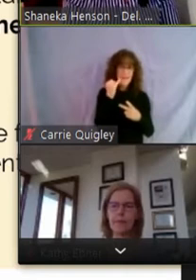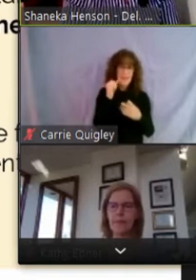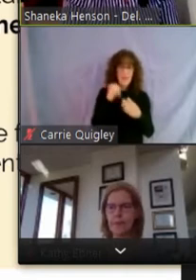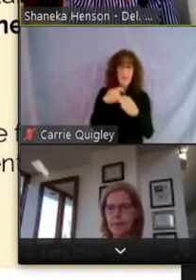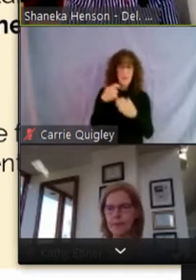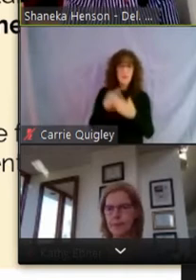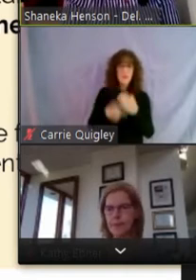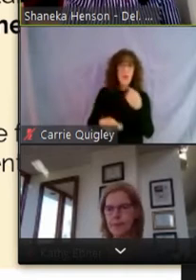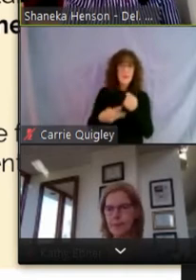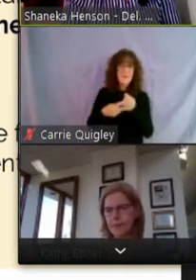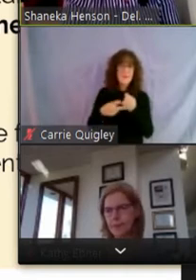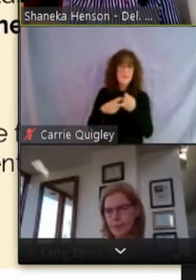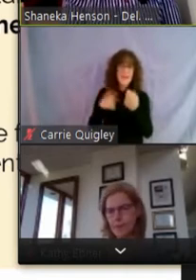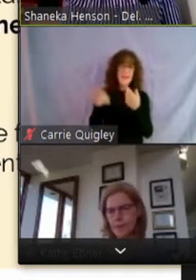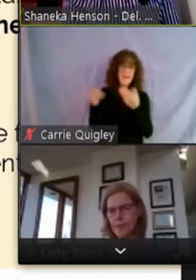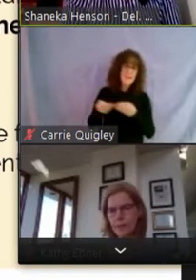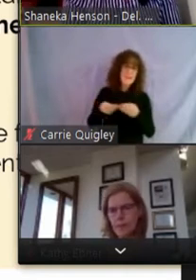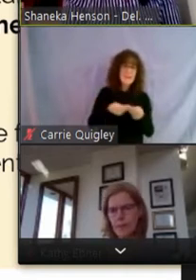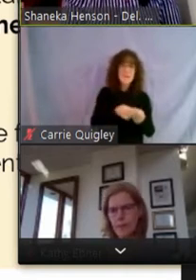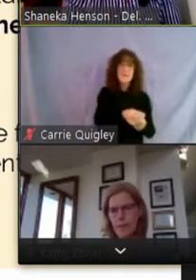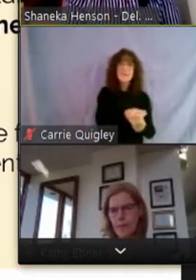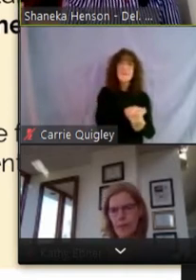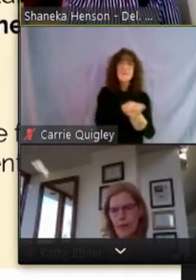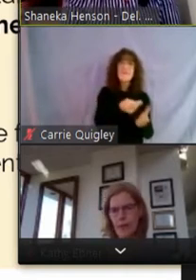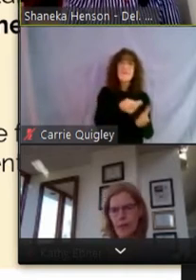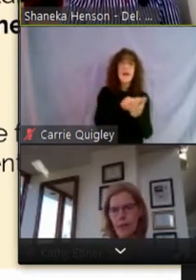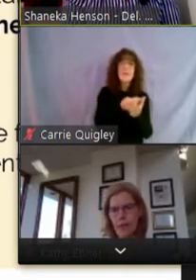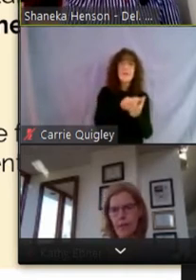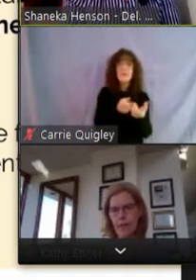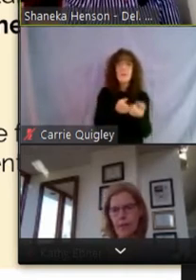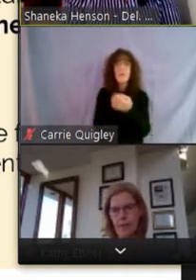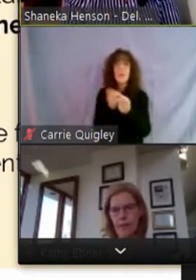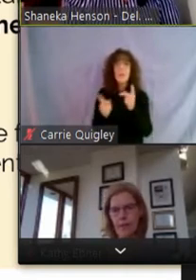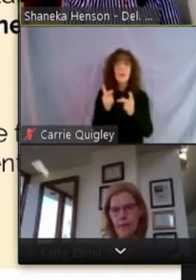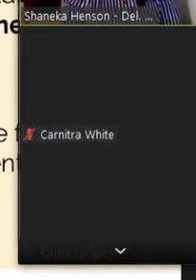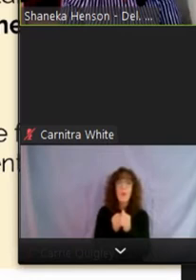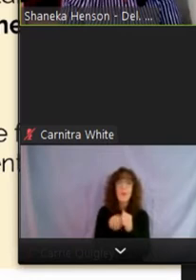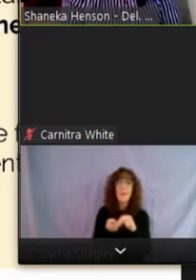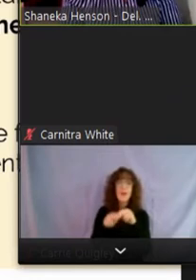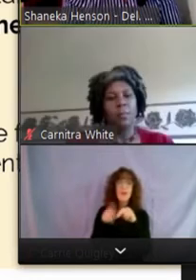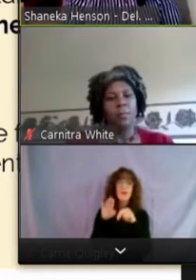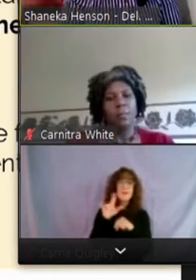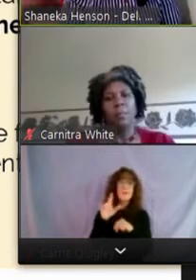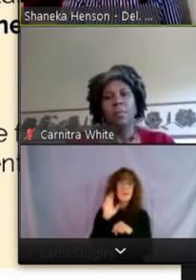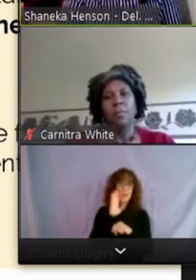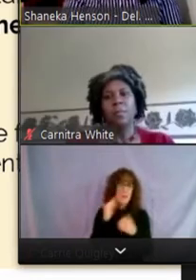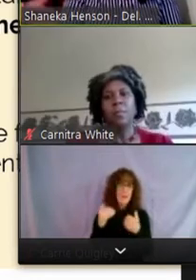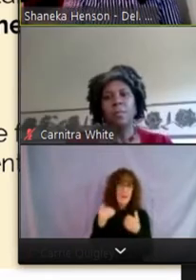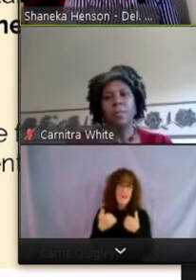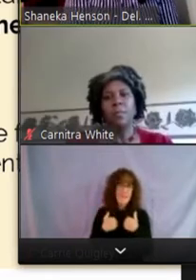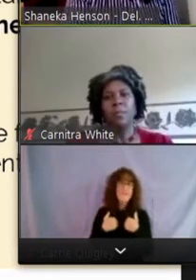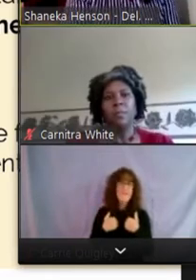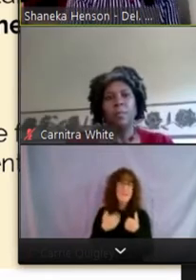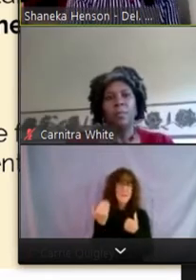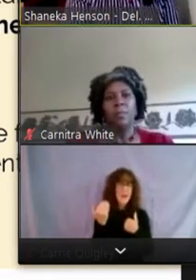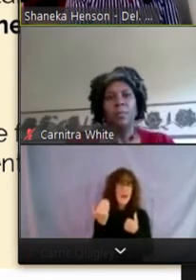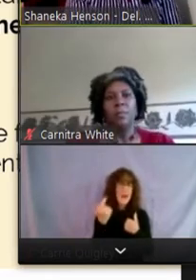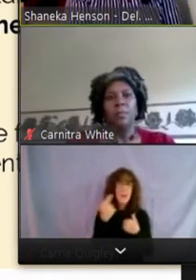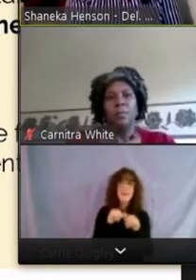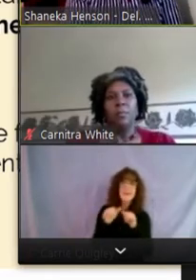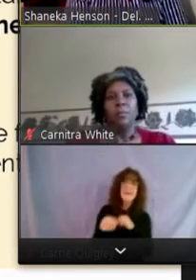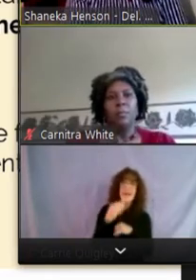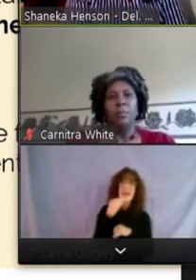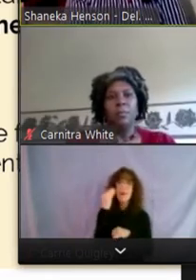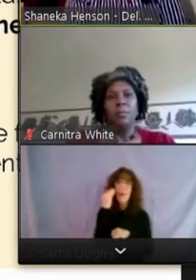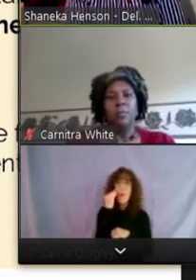cost savings into funds to be able to help people with the increased bills that they'll have just by way of being